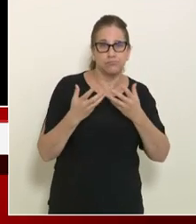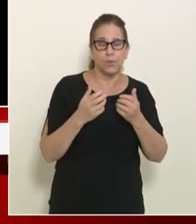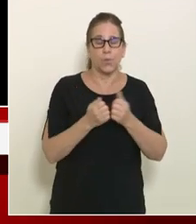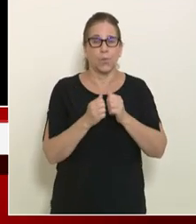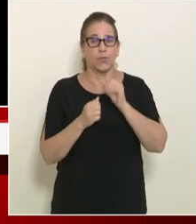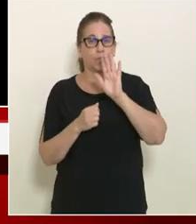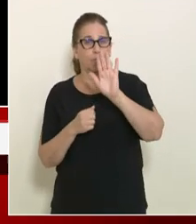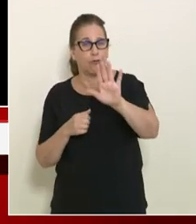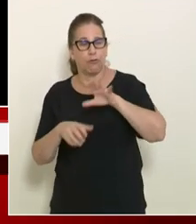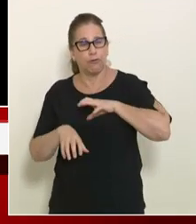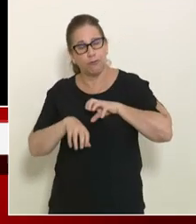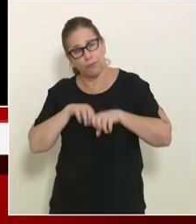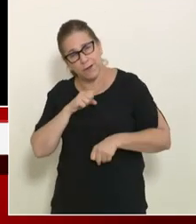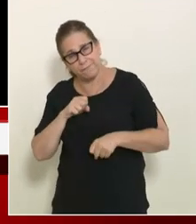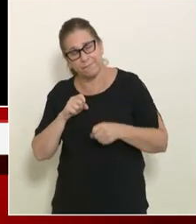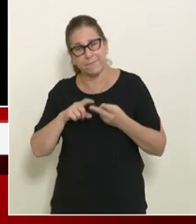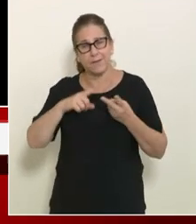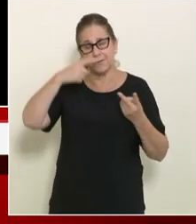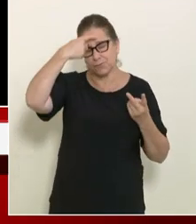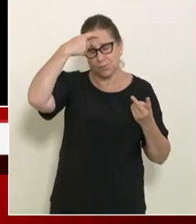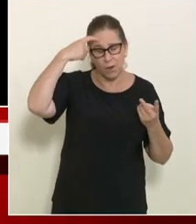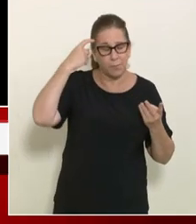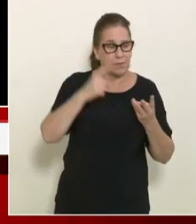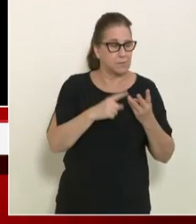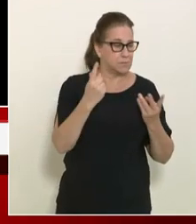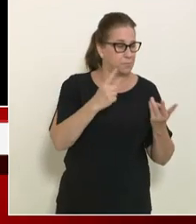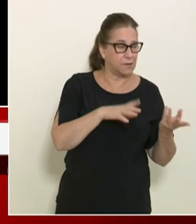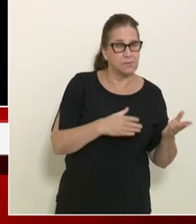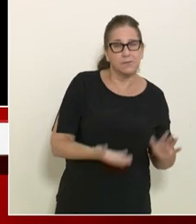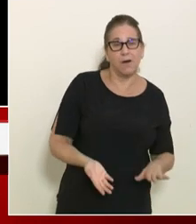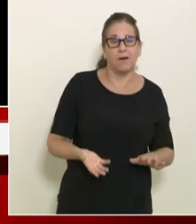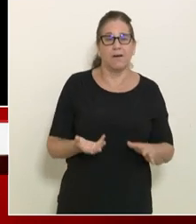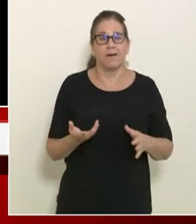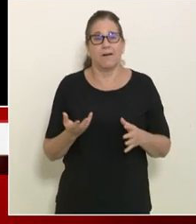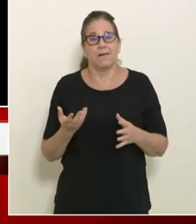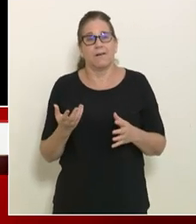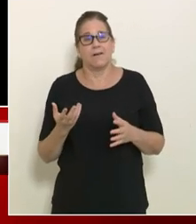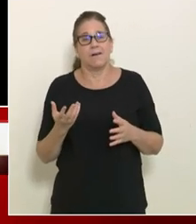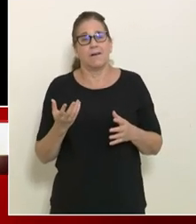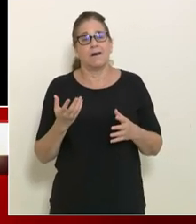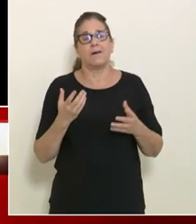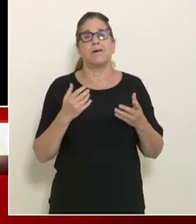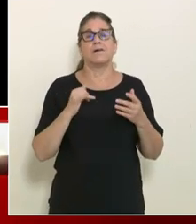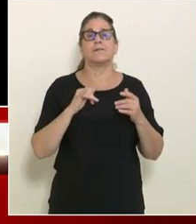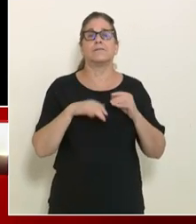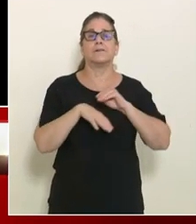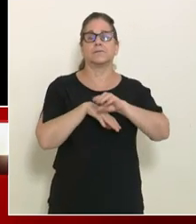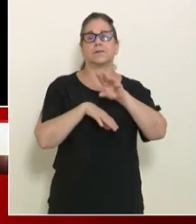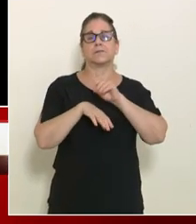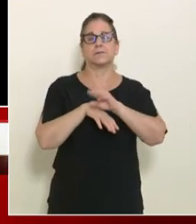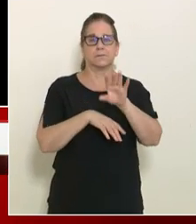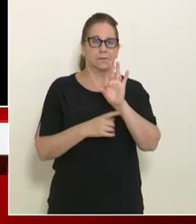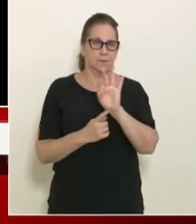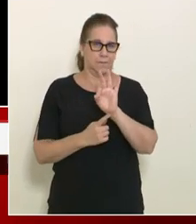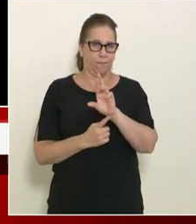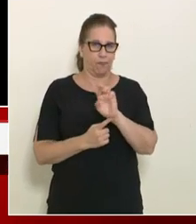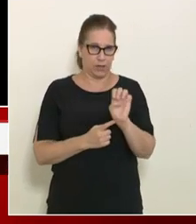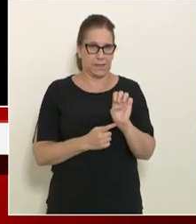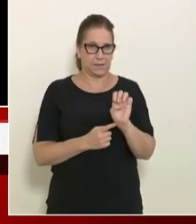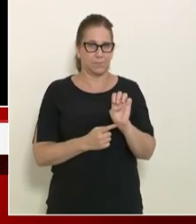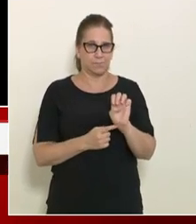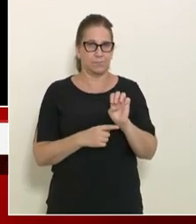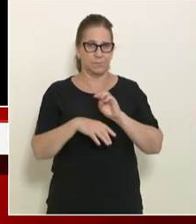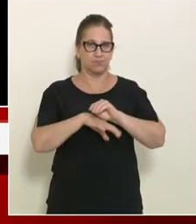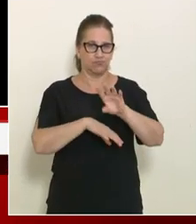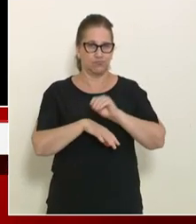loved one, and parents can receive up to 3 consults as follow-up visits. Assigned